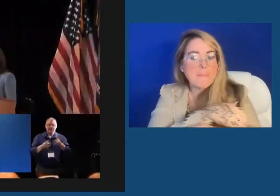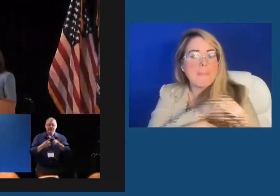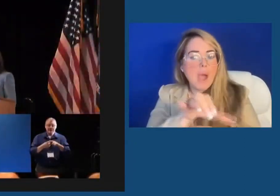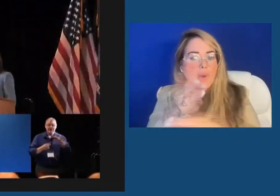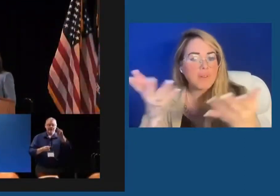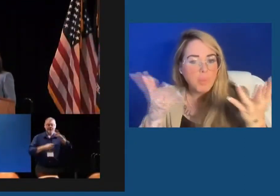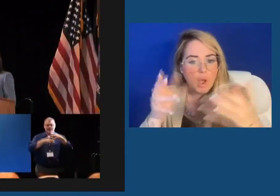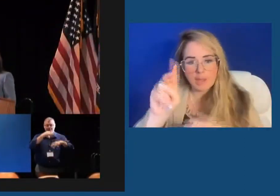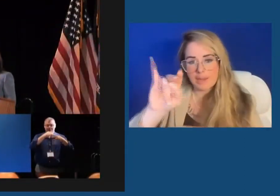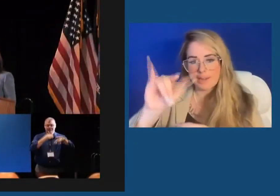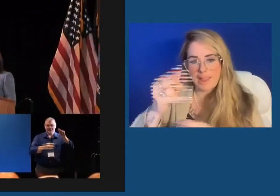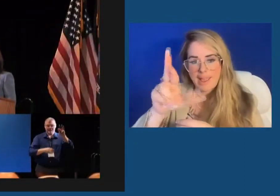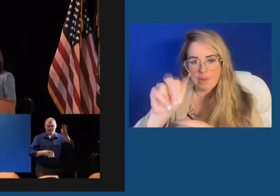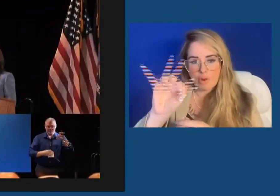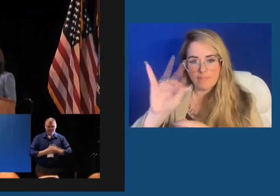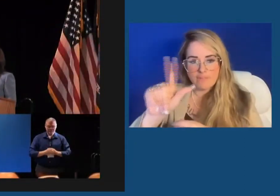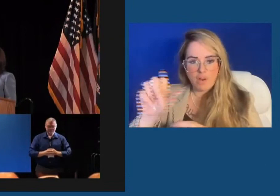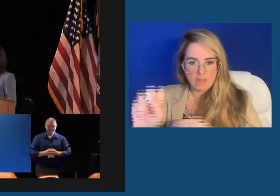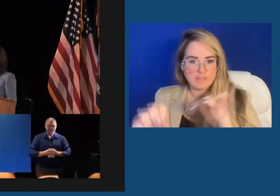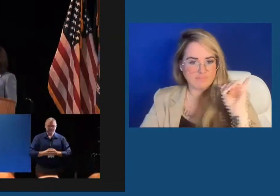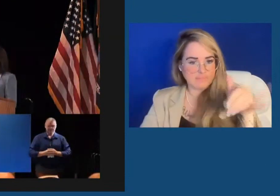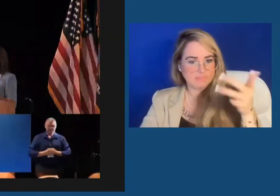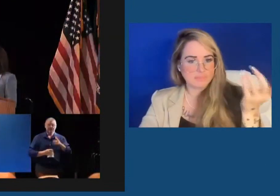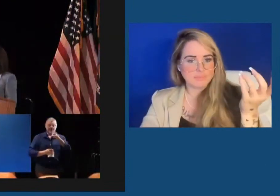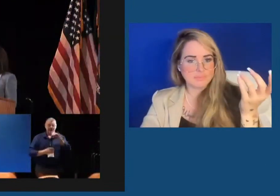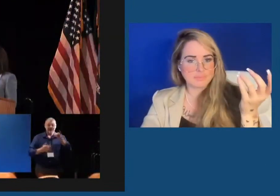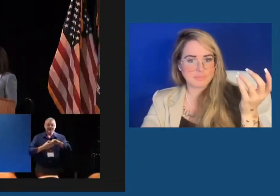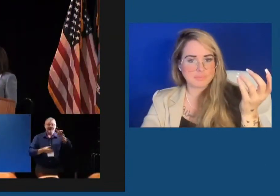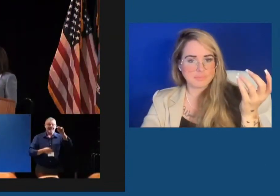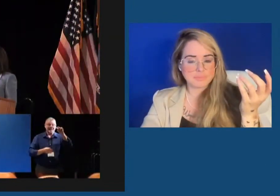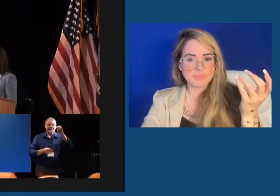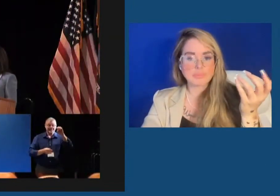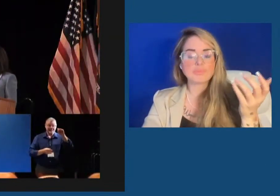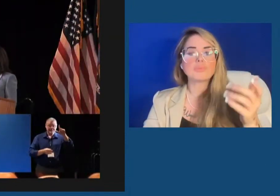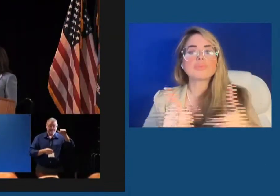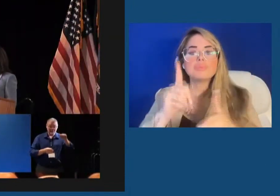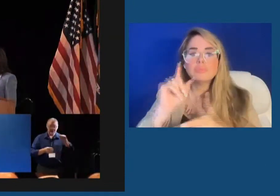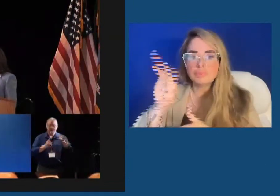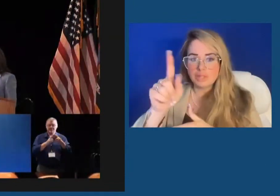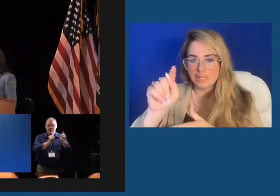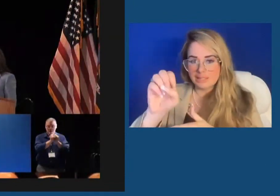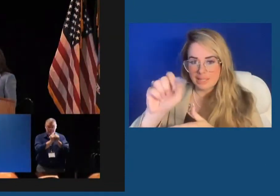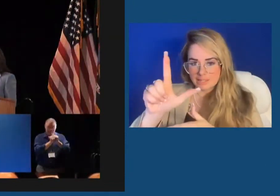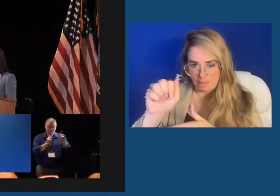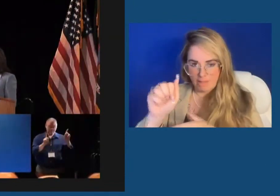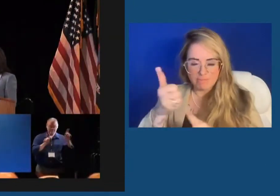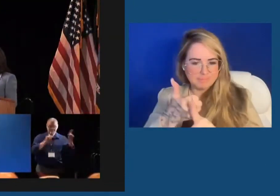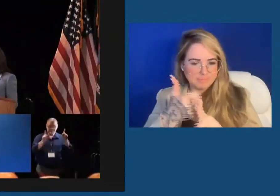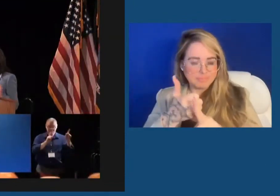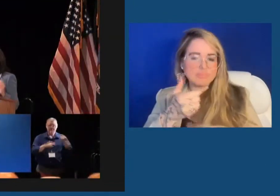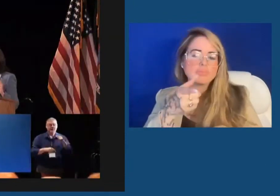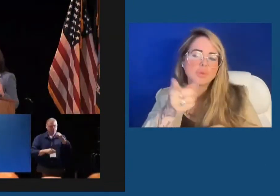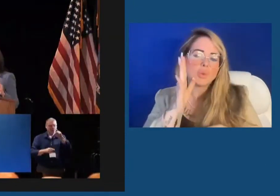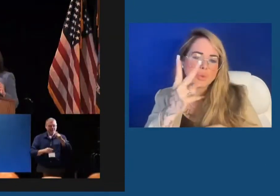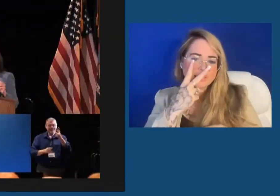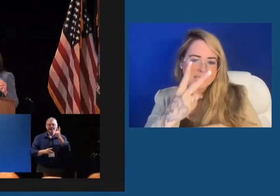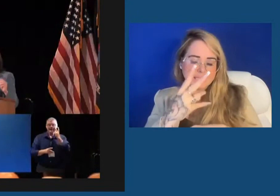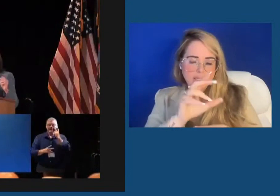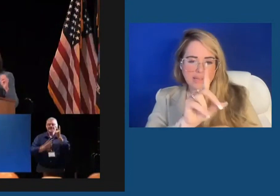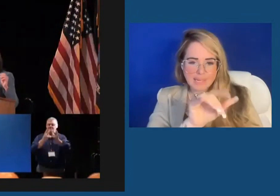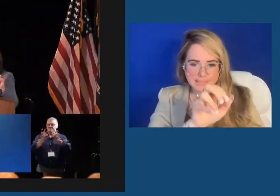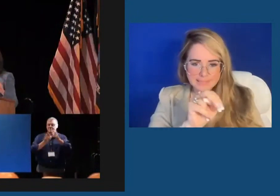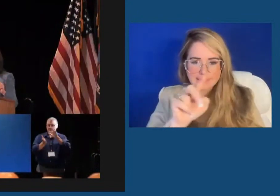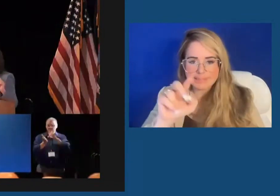Niagara Falls. And this is where Tesla, who is very competitive with Thomas Edison, and you need to go see the visitor center